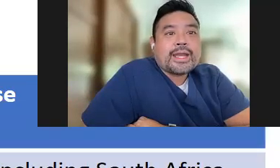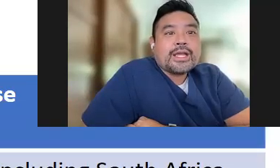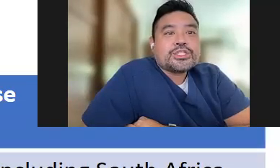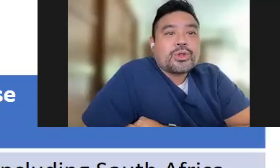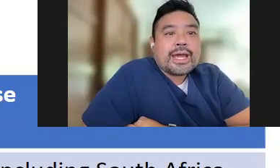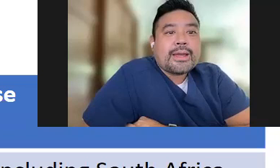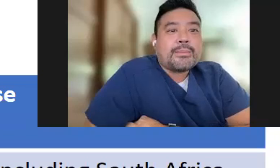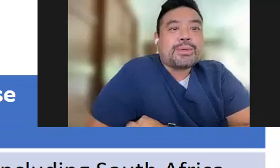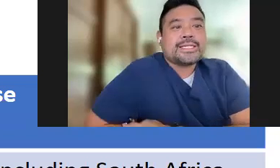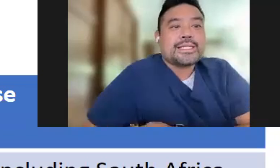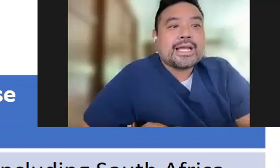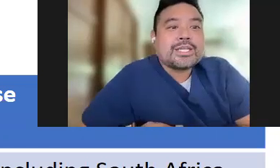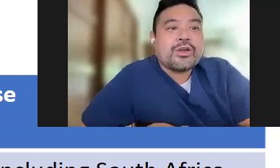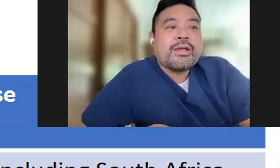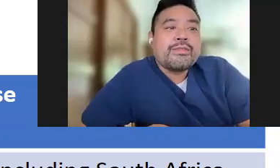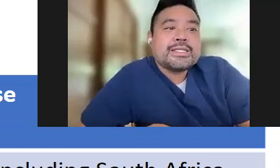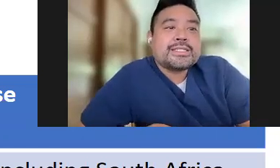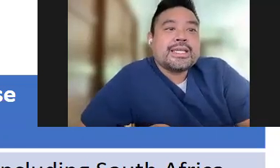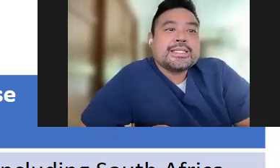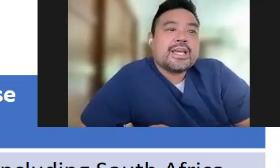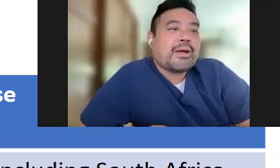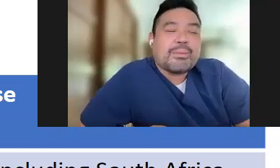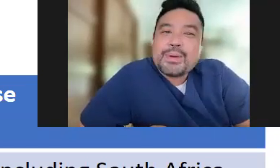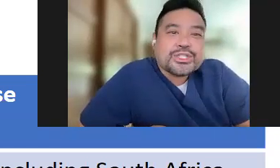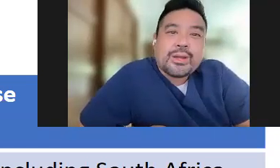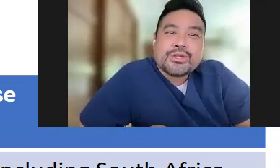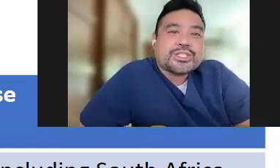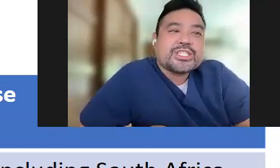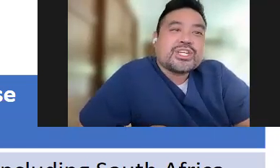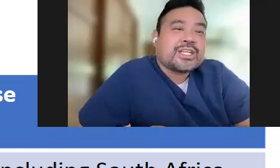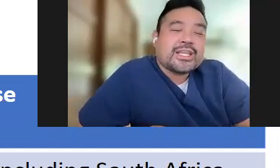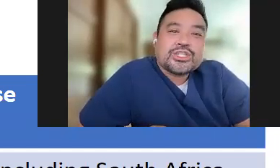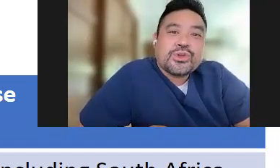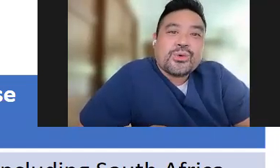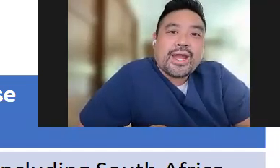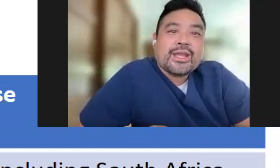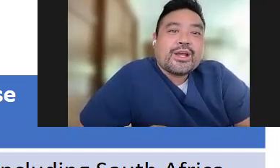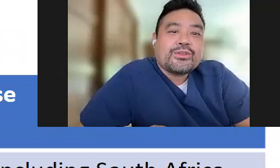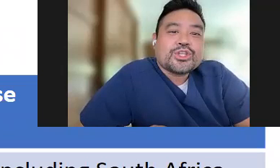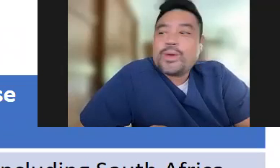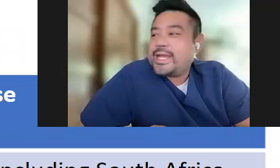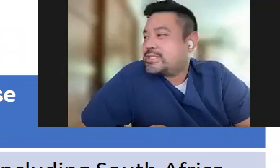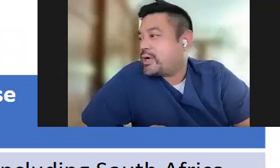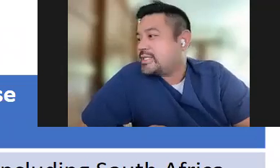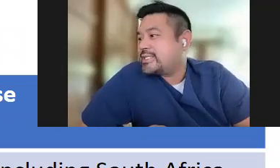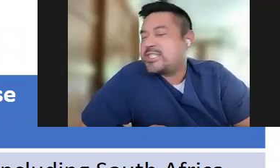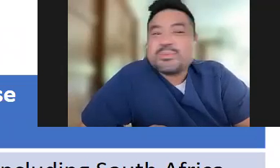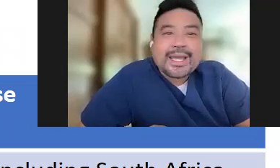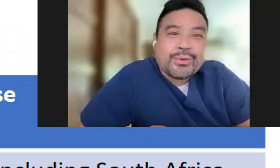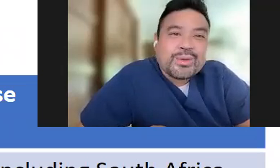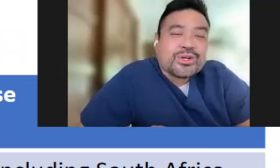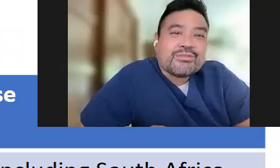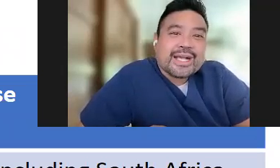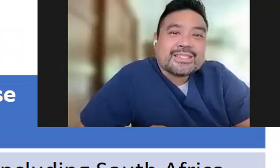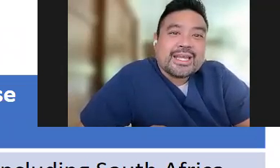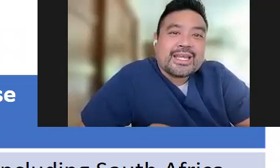All right. So a lot of busy slides here. This is a bunch of numbers. This is just to let you know, right? So it's